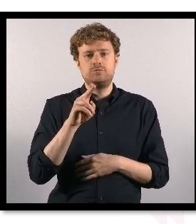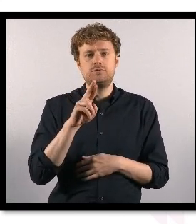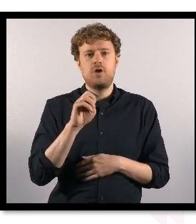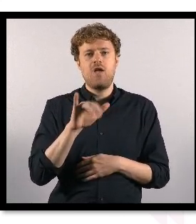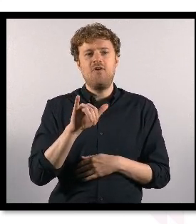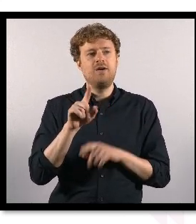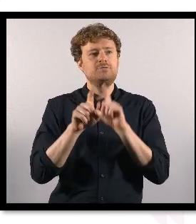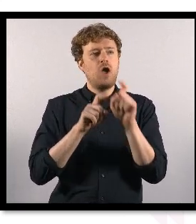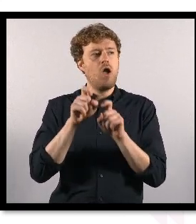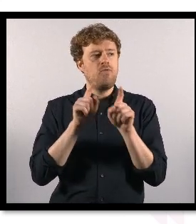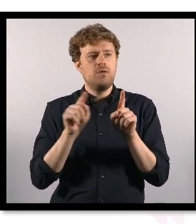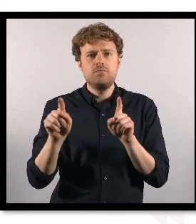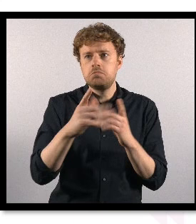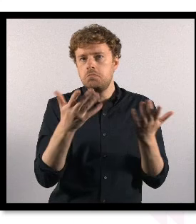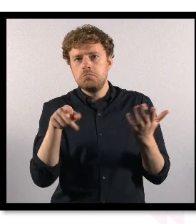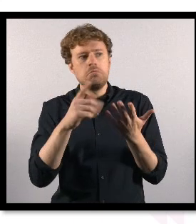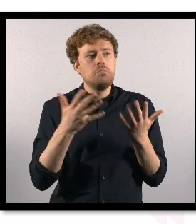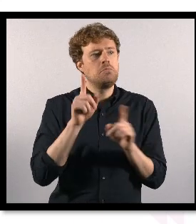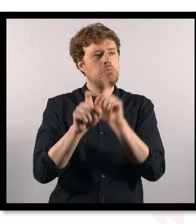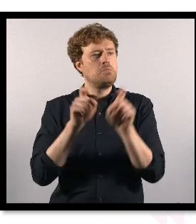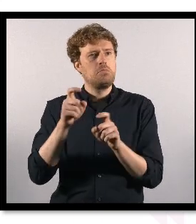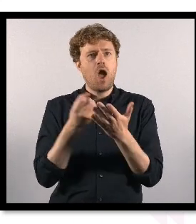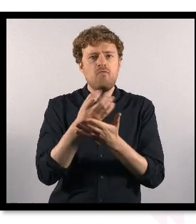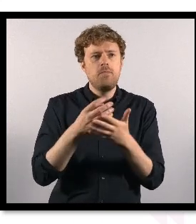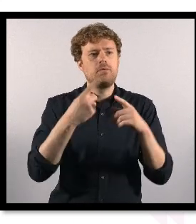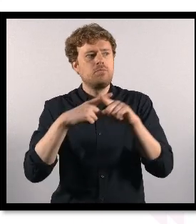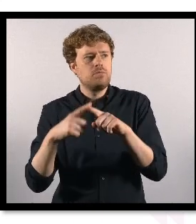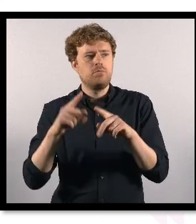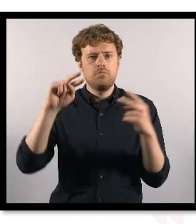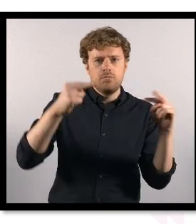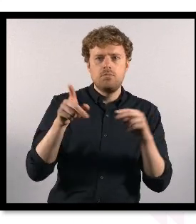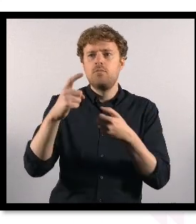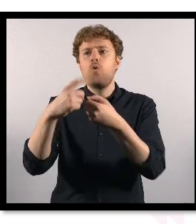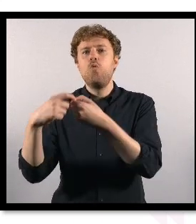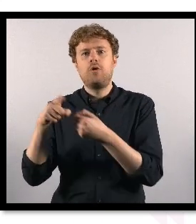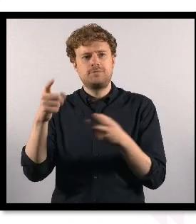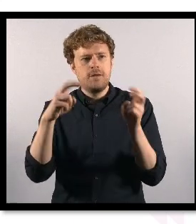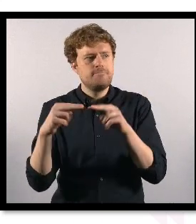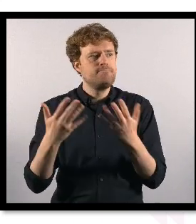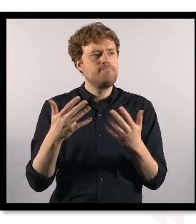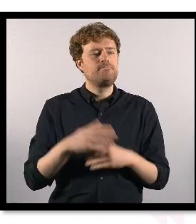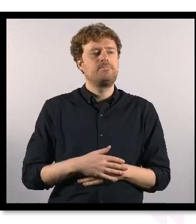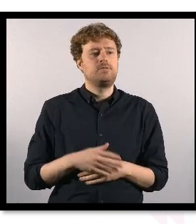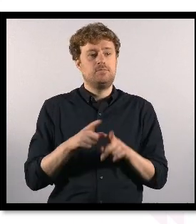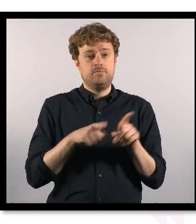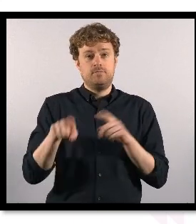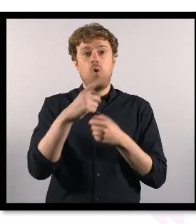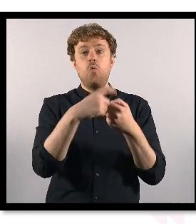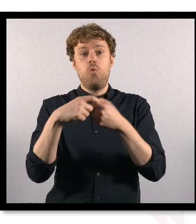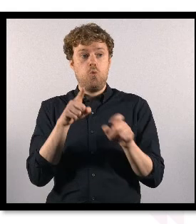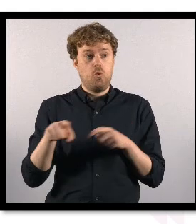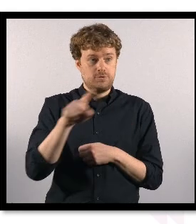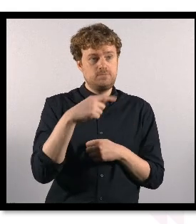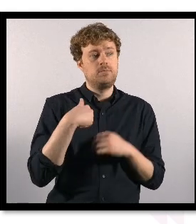we asked was, do you feel you have a good understanding of the meaning of the different levels in the CNCF project? If you're a long-time end user,